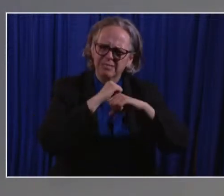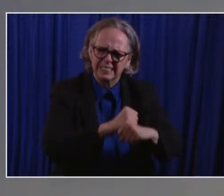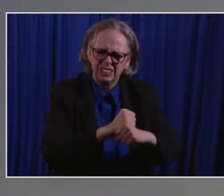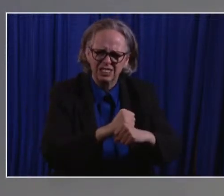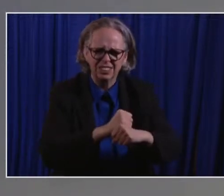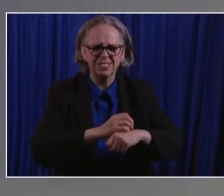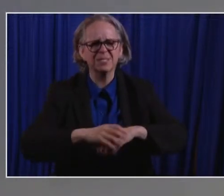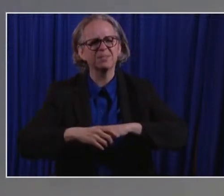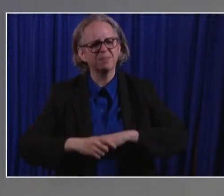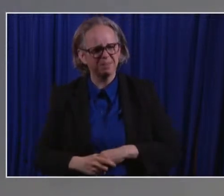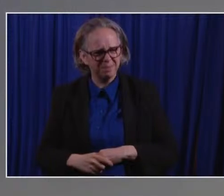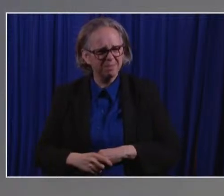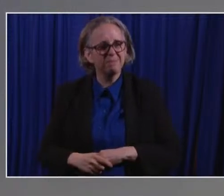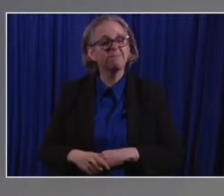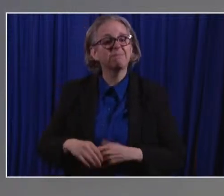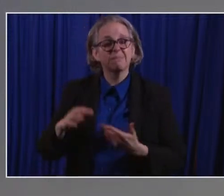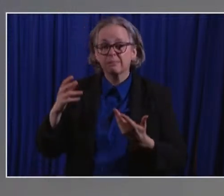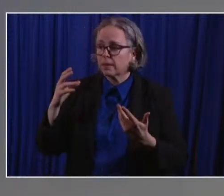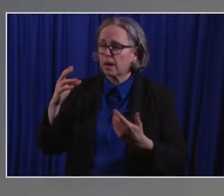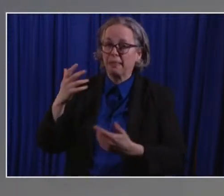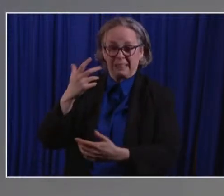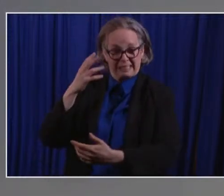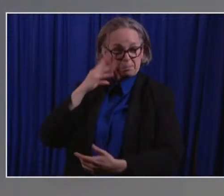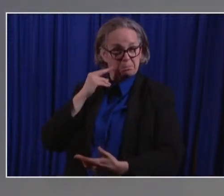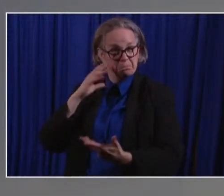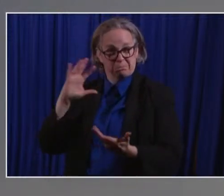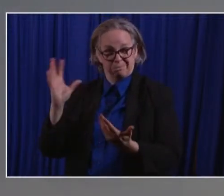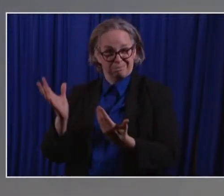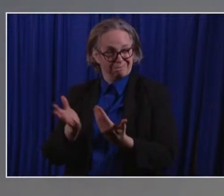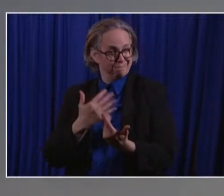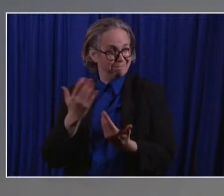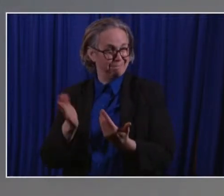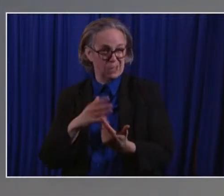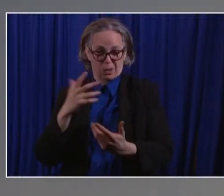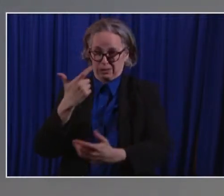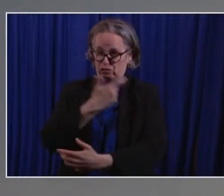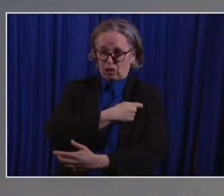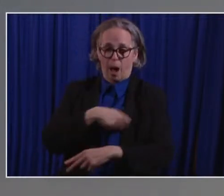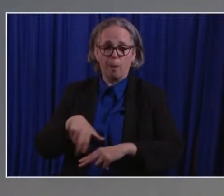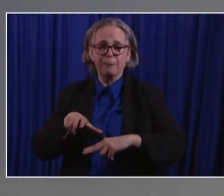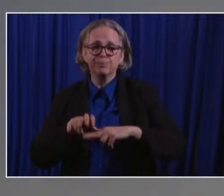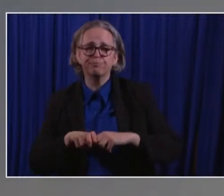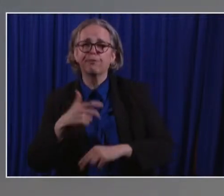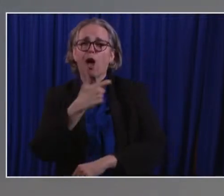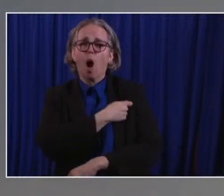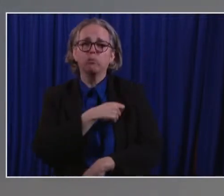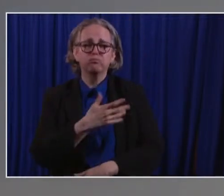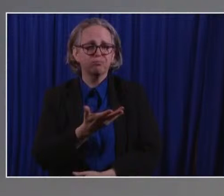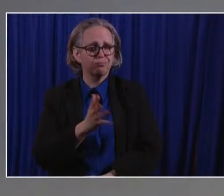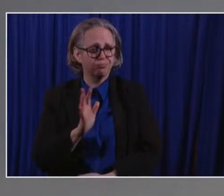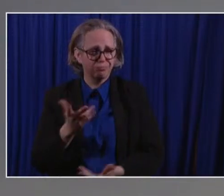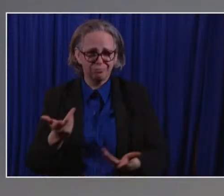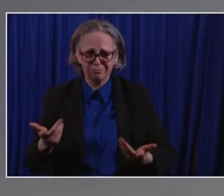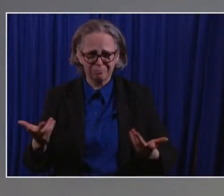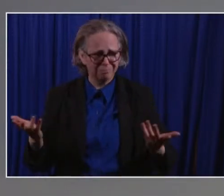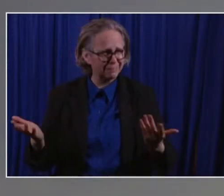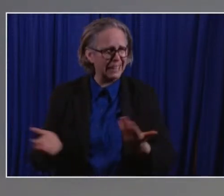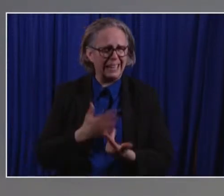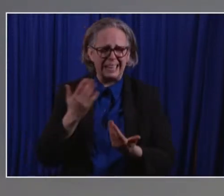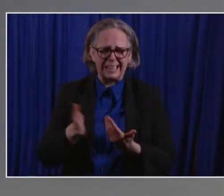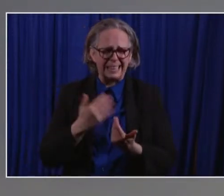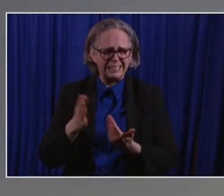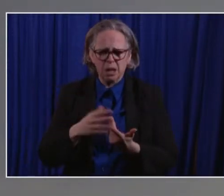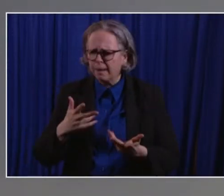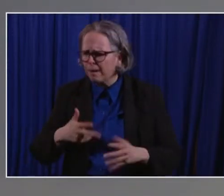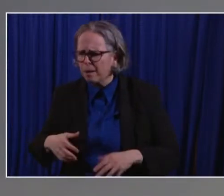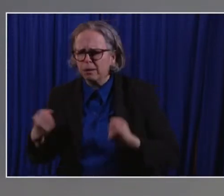coming here. From getting to the place, it's so easy, it's very accessible. If you come with your